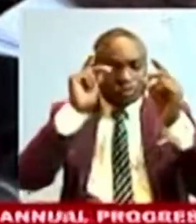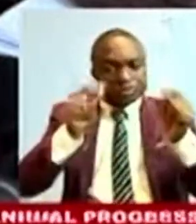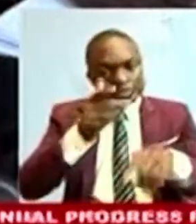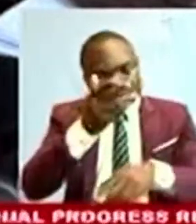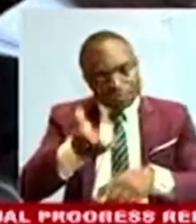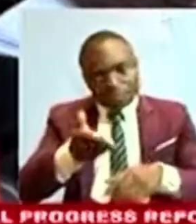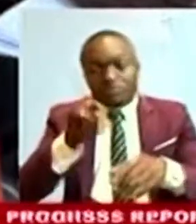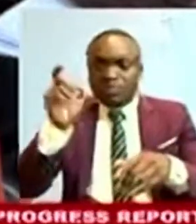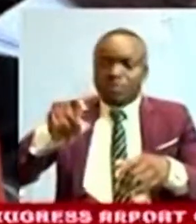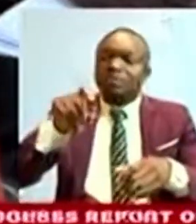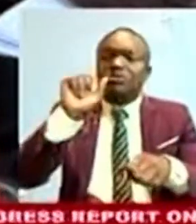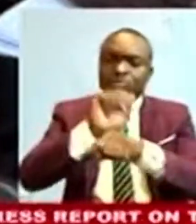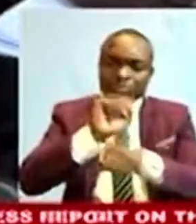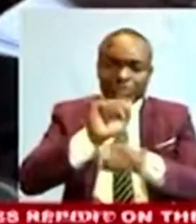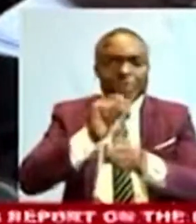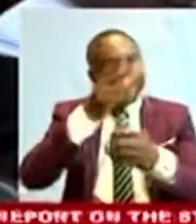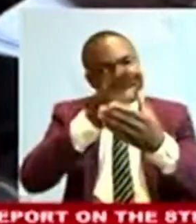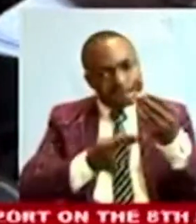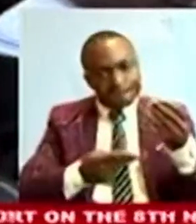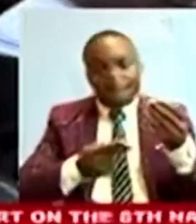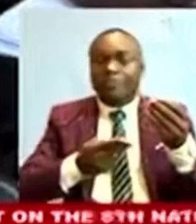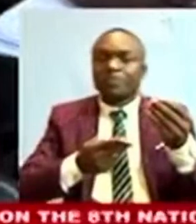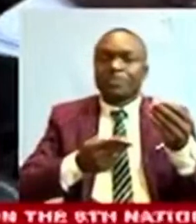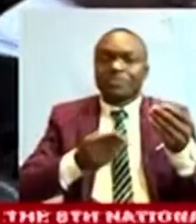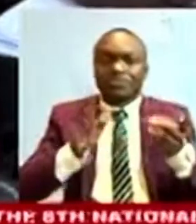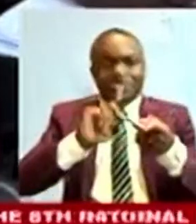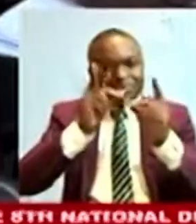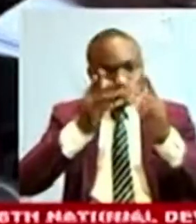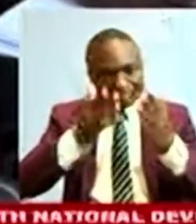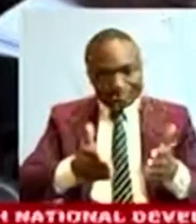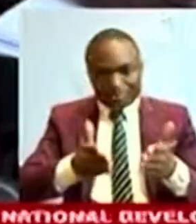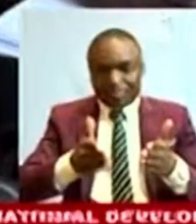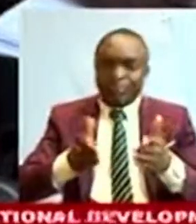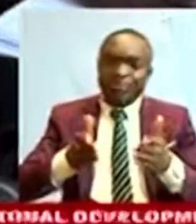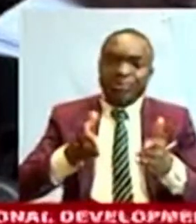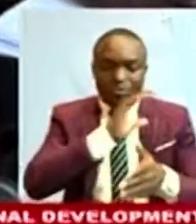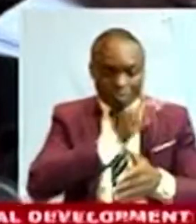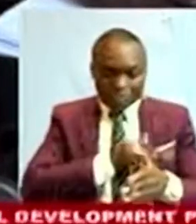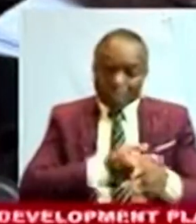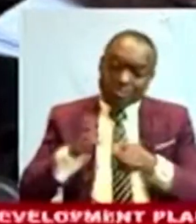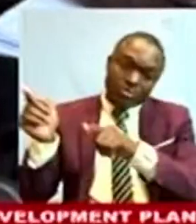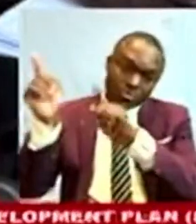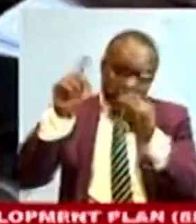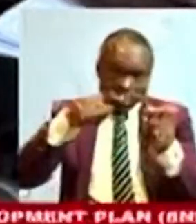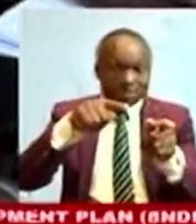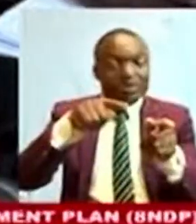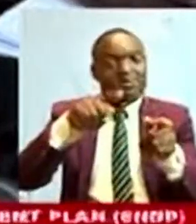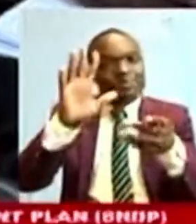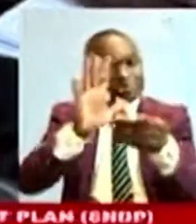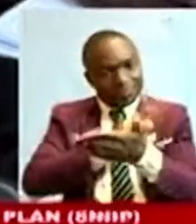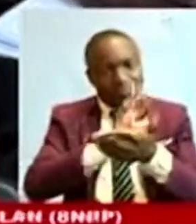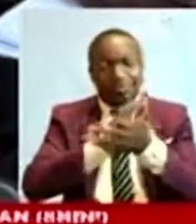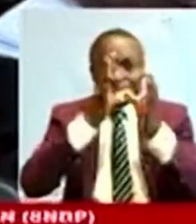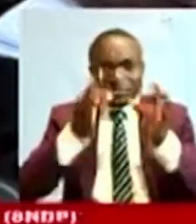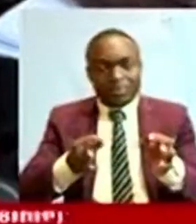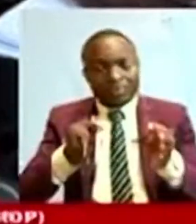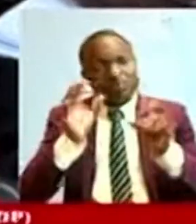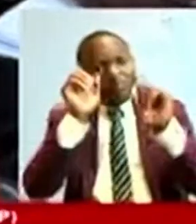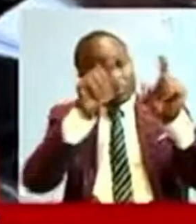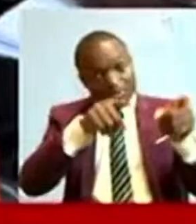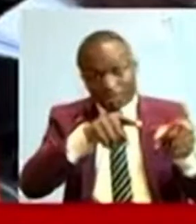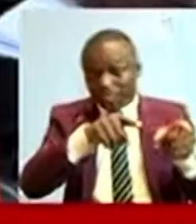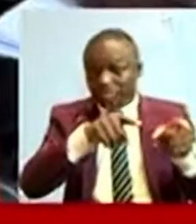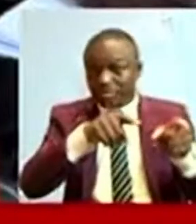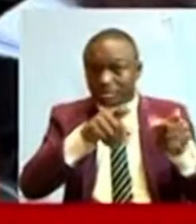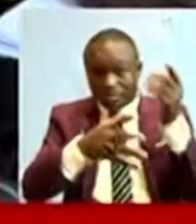from different players and stakeholders to help us get our women to come early. Now, when they do start coming for antenatal, it